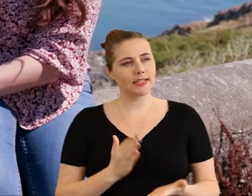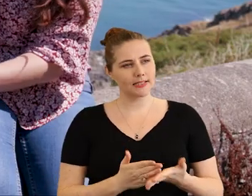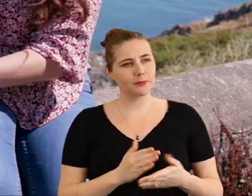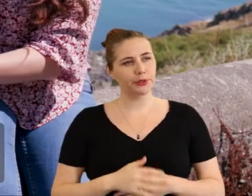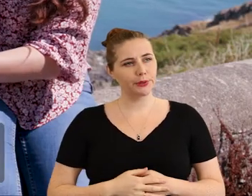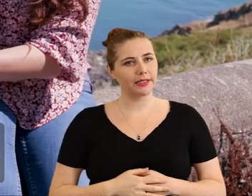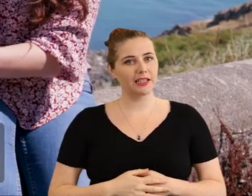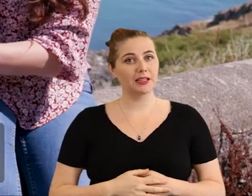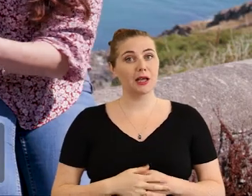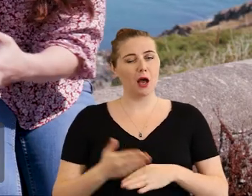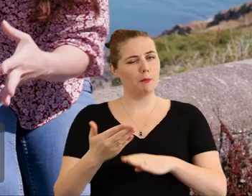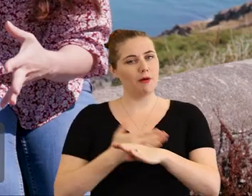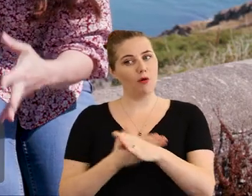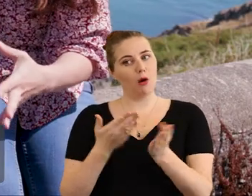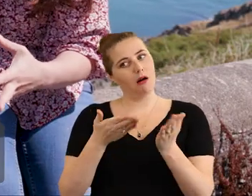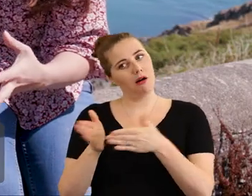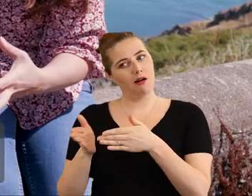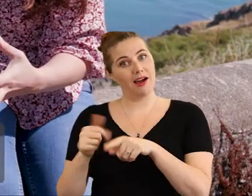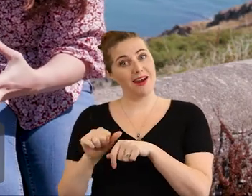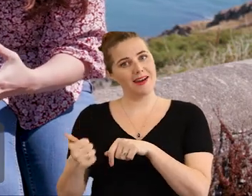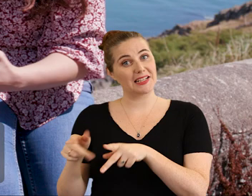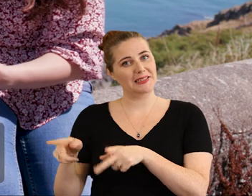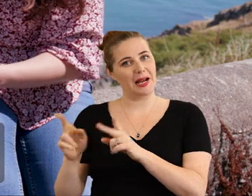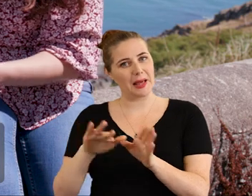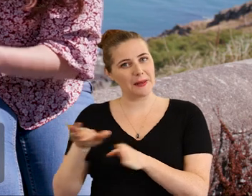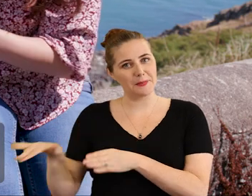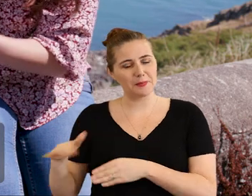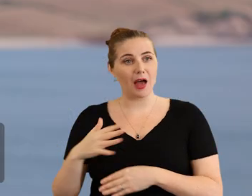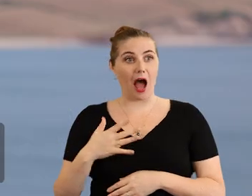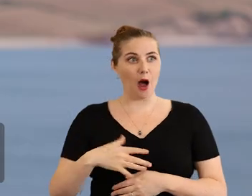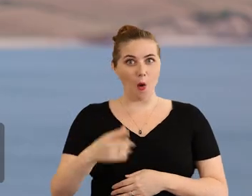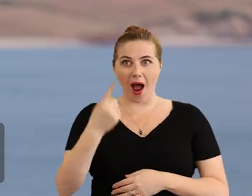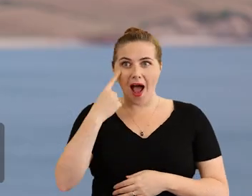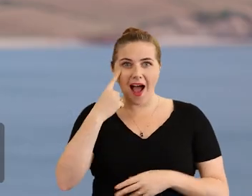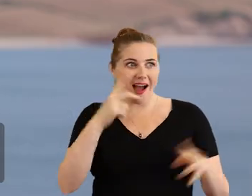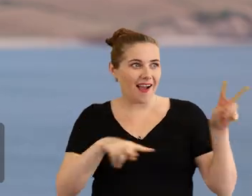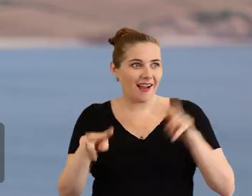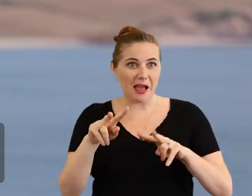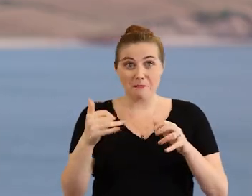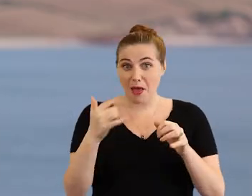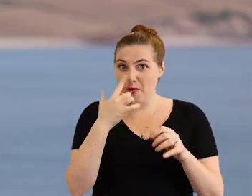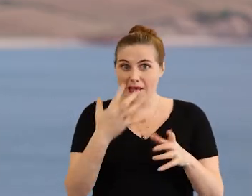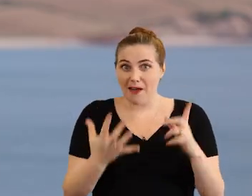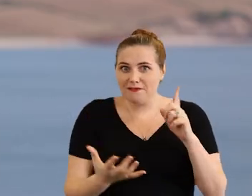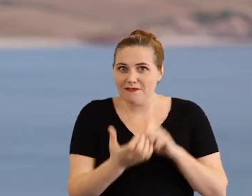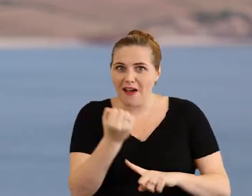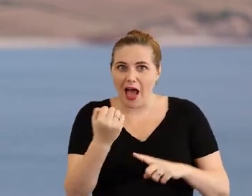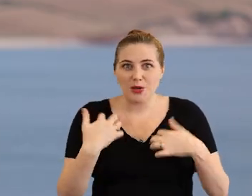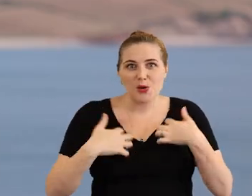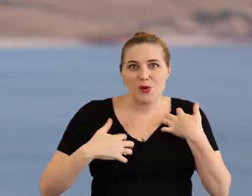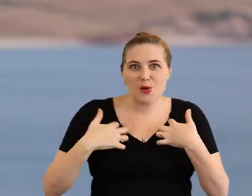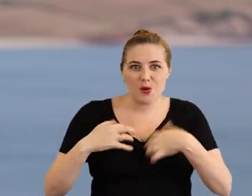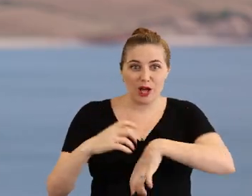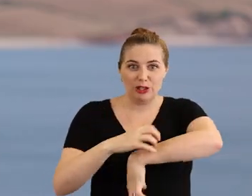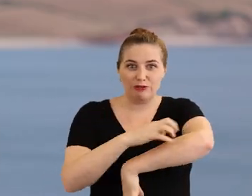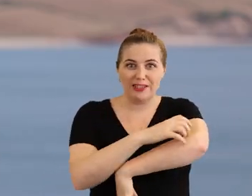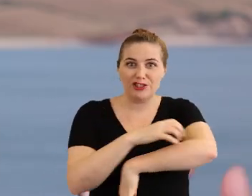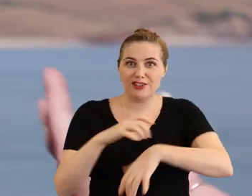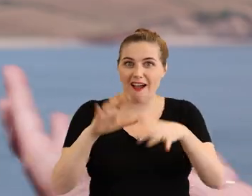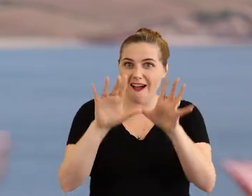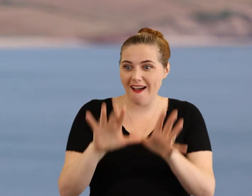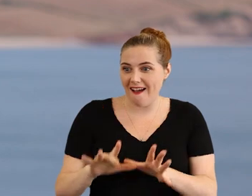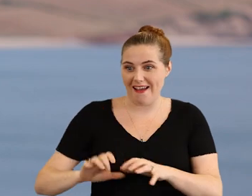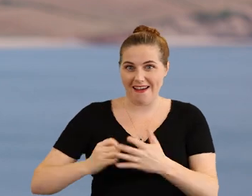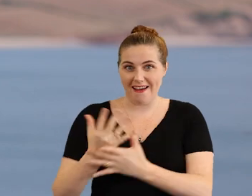Absolutely. Now, before we move on to our next clip, I'm really keen to go and see if we can find some of